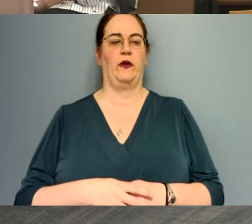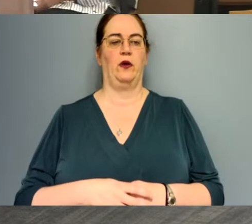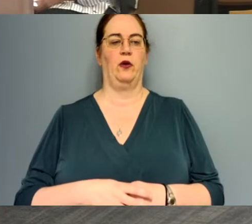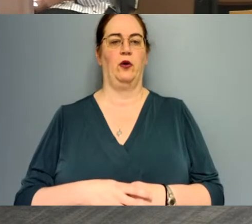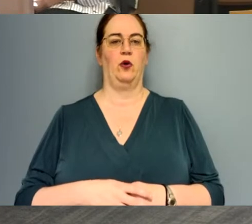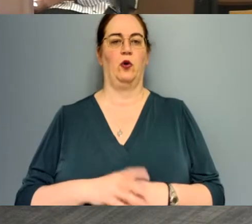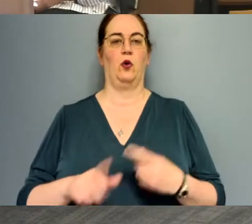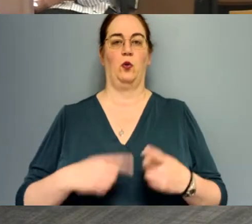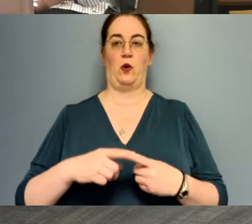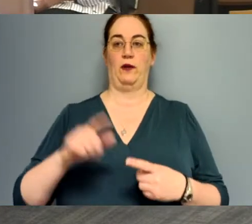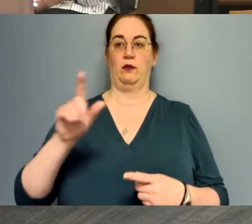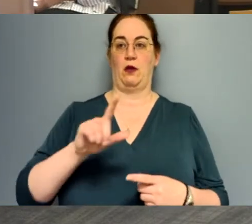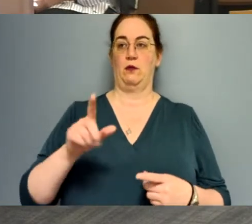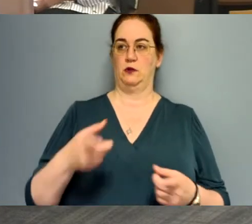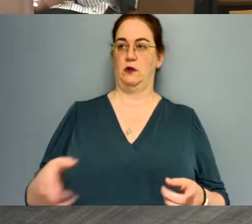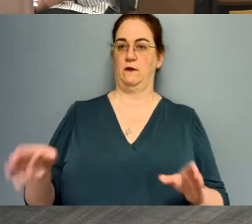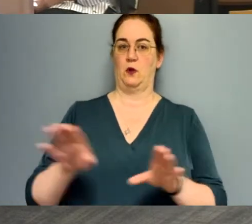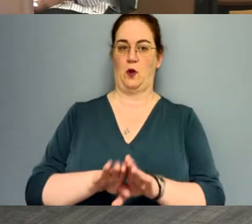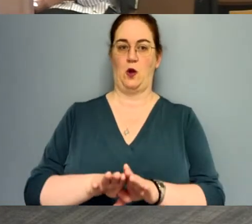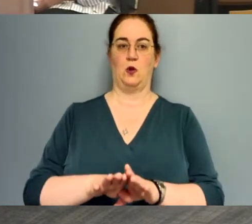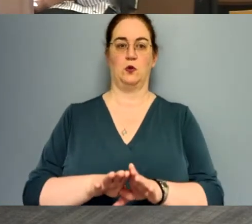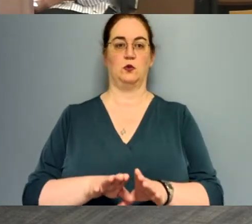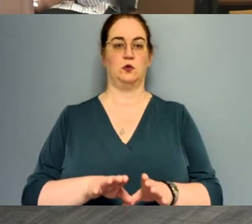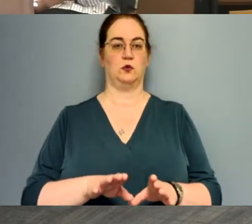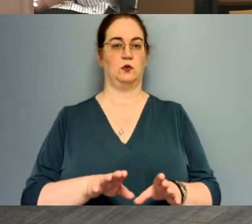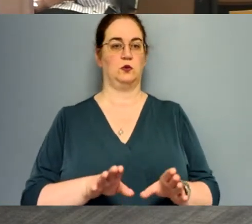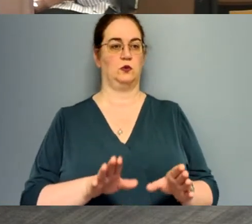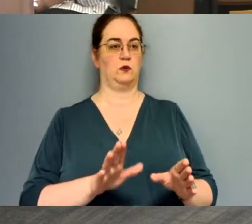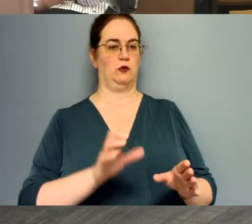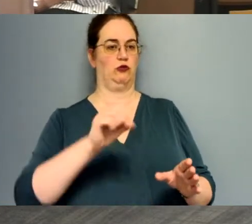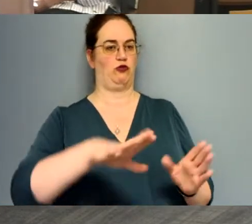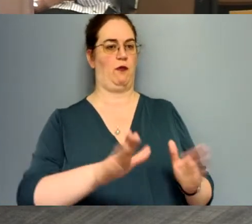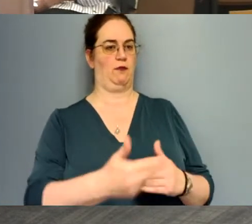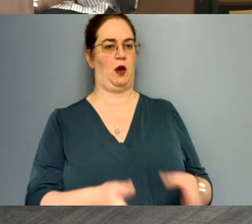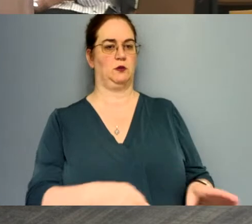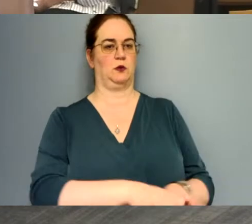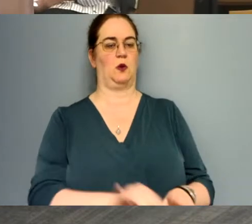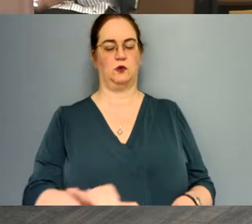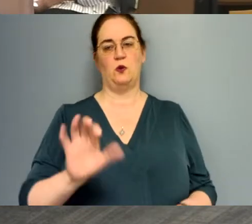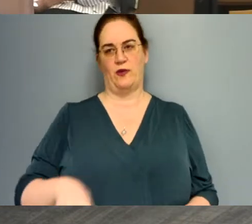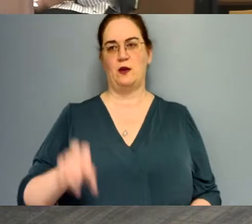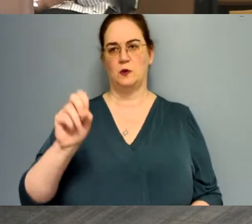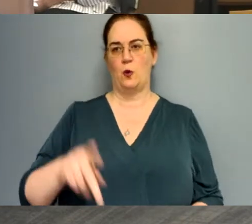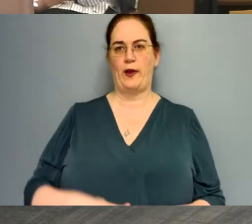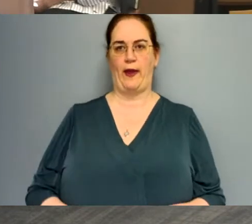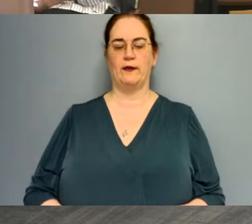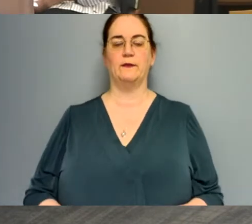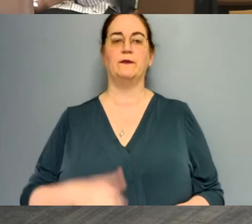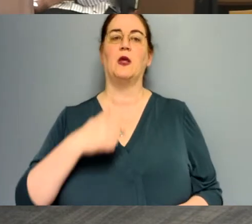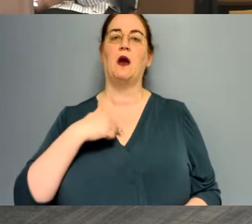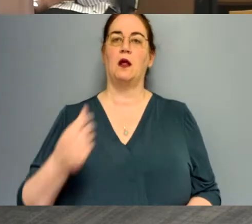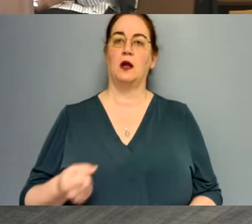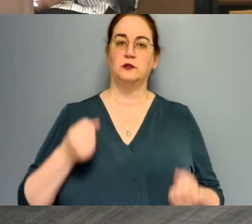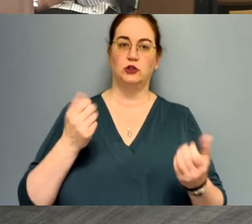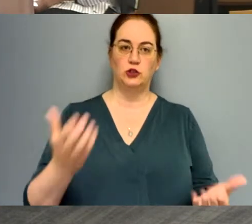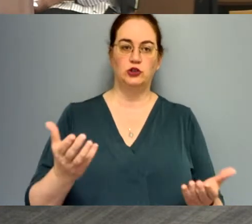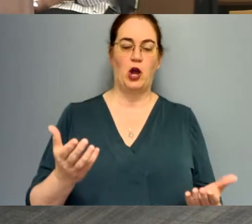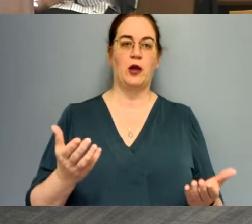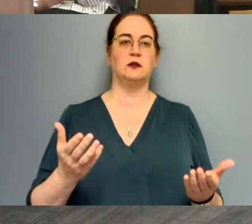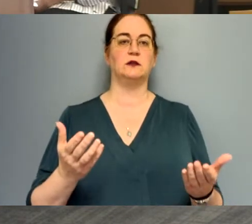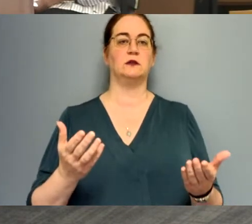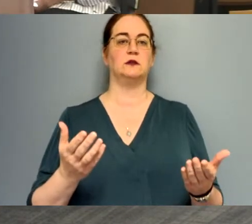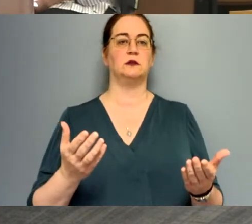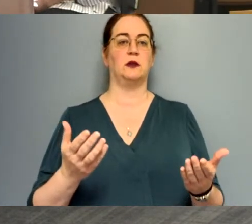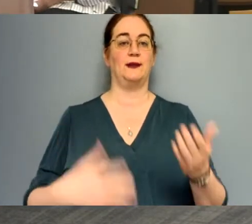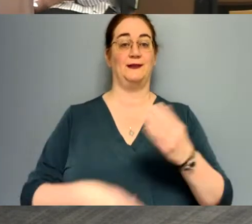when the library or stuff closed, the drop box closed, so that's okay. I'd like to suggest that there, in addition to